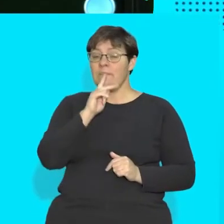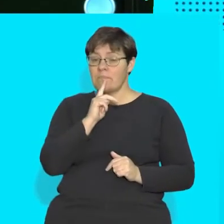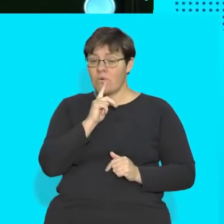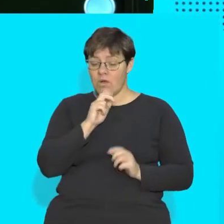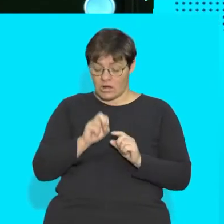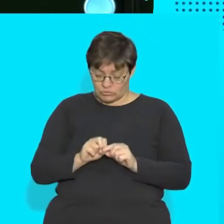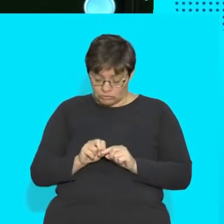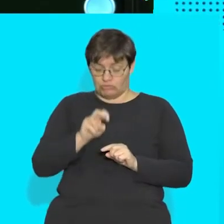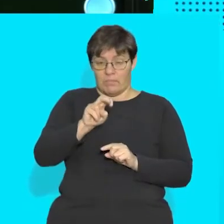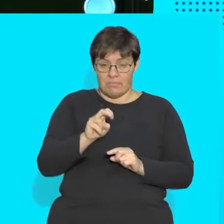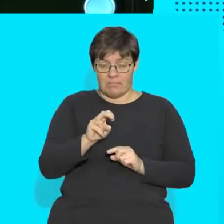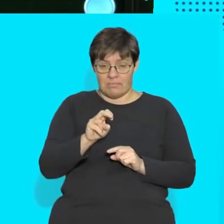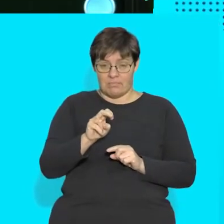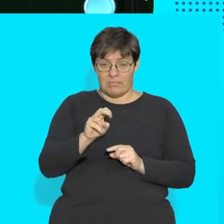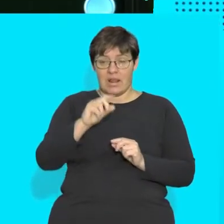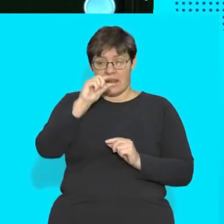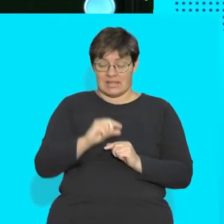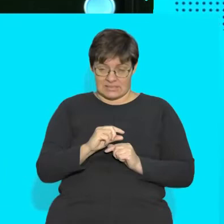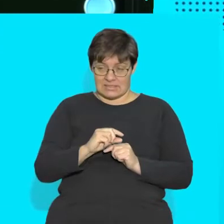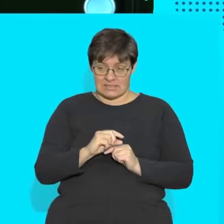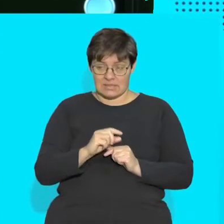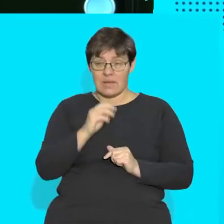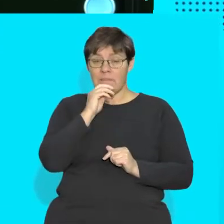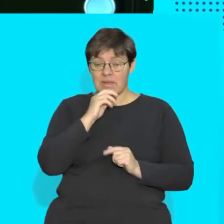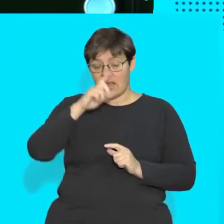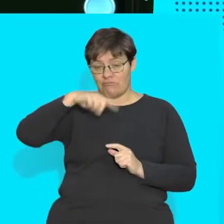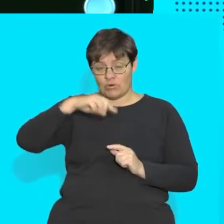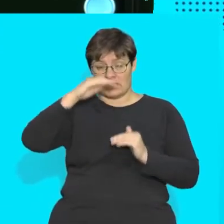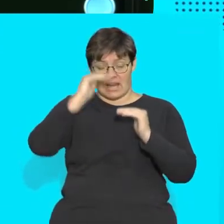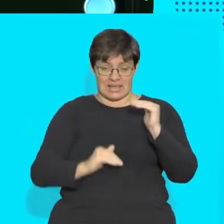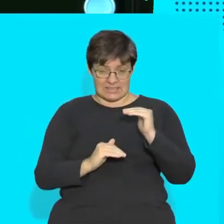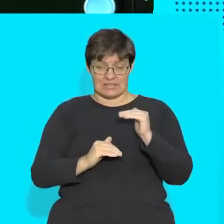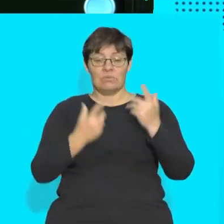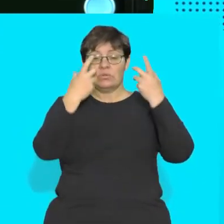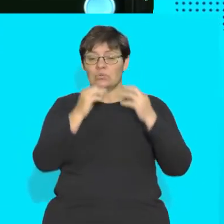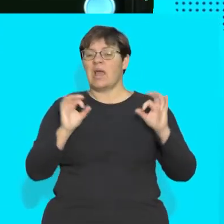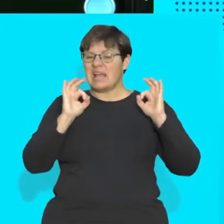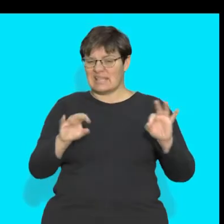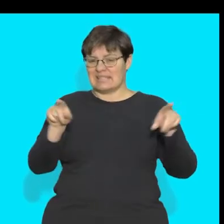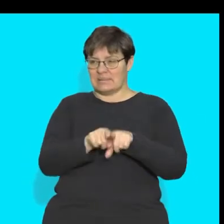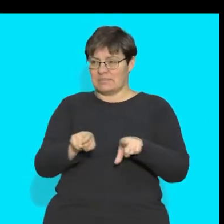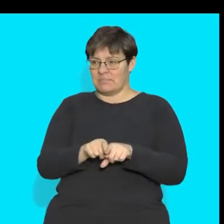smaller jump, which means it must be a smaller frequency. We're going to do exactly the same thing.